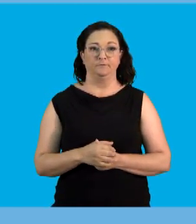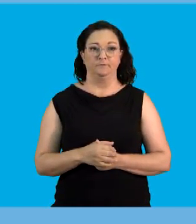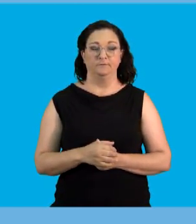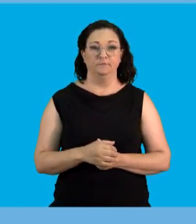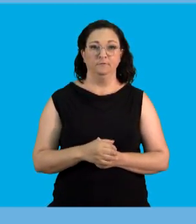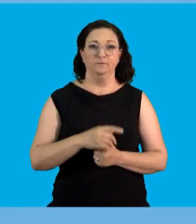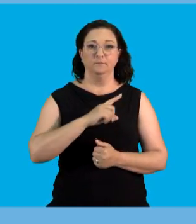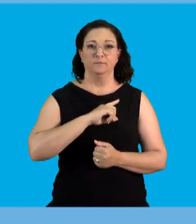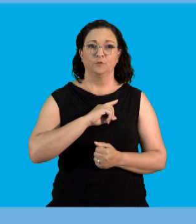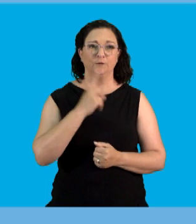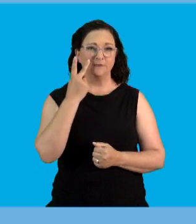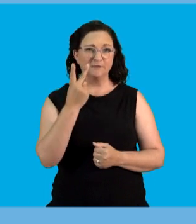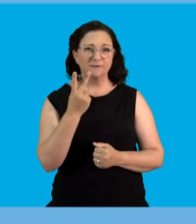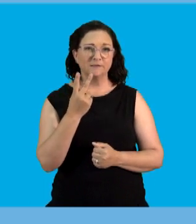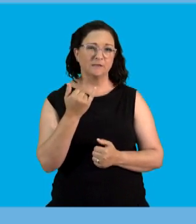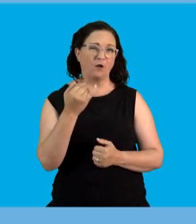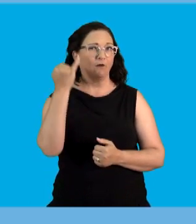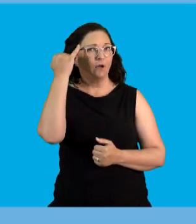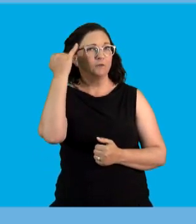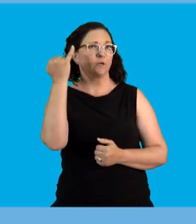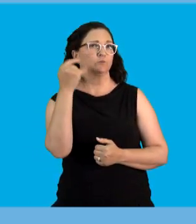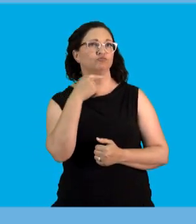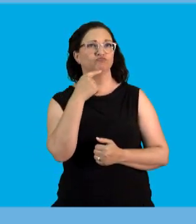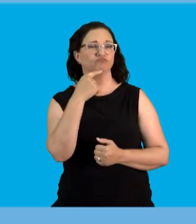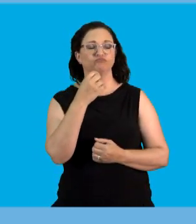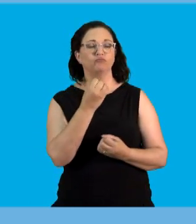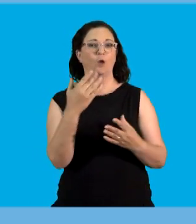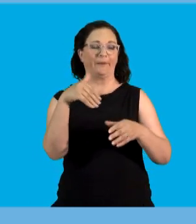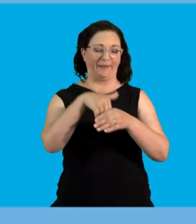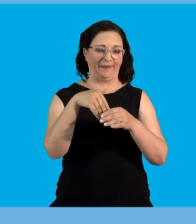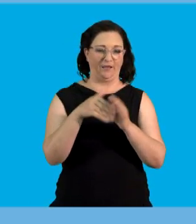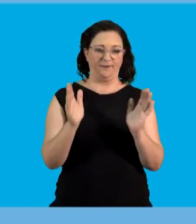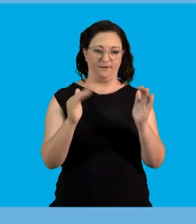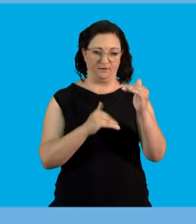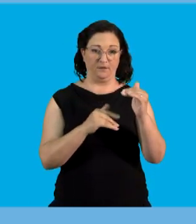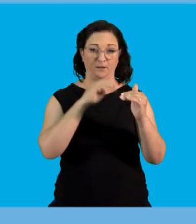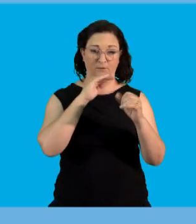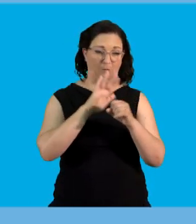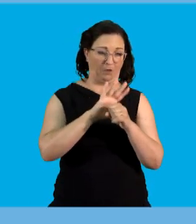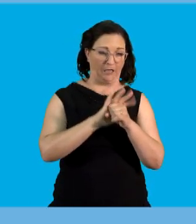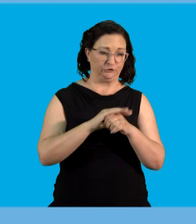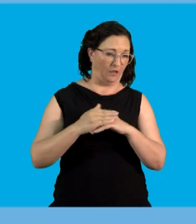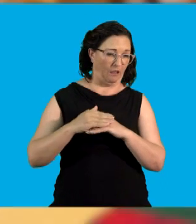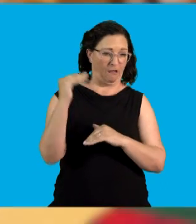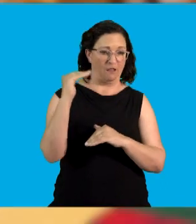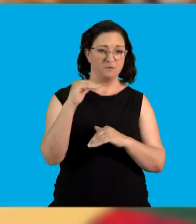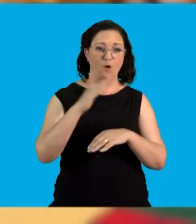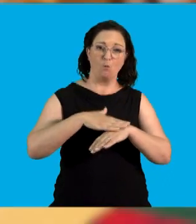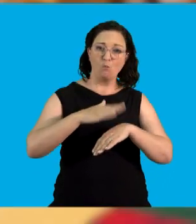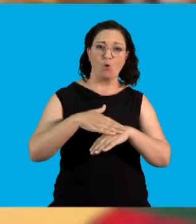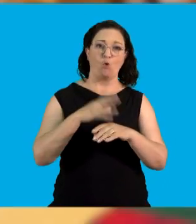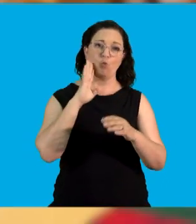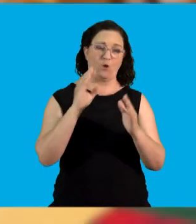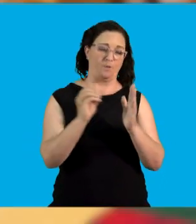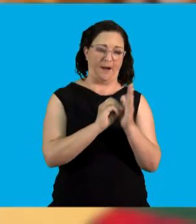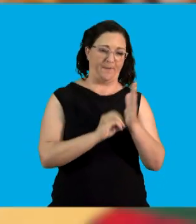is exerted by the gas particles onto the container, we can have a sense of an idea of how much gas particles are in there. The higher the pressure, that